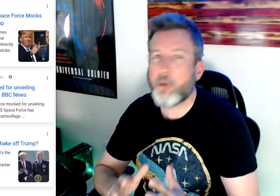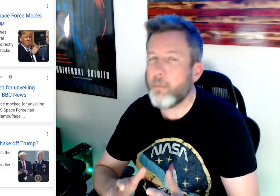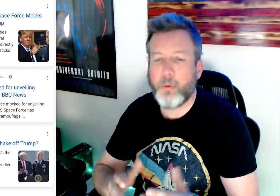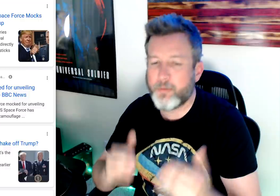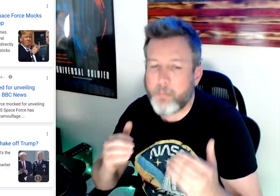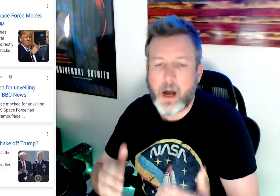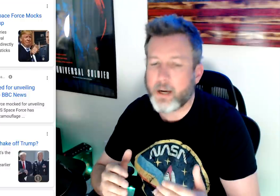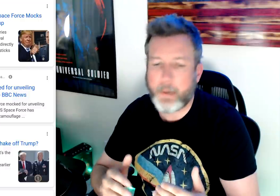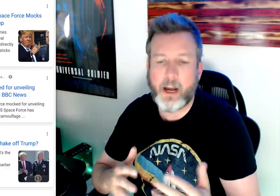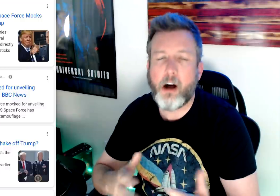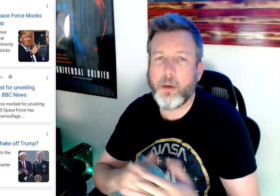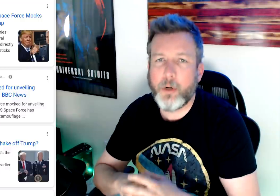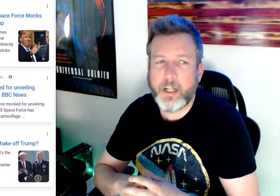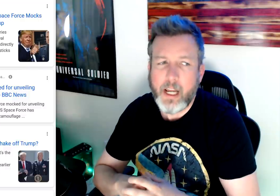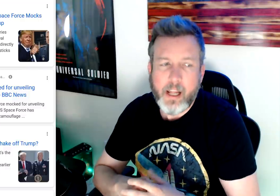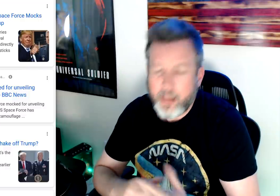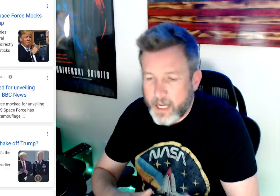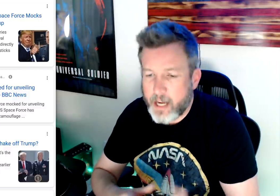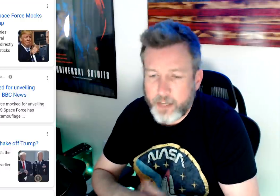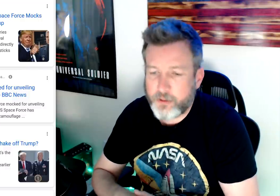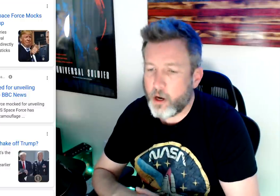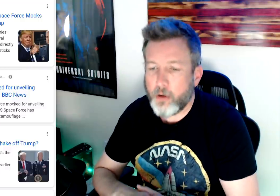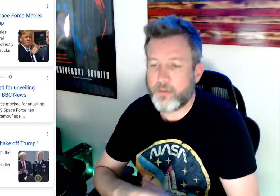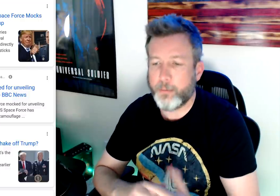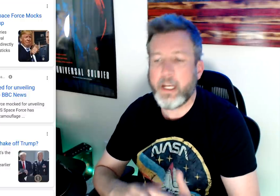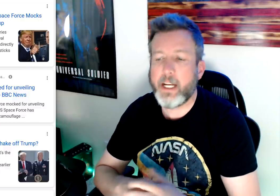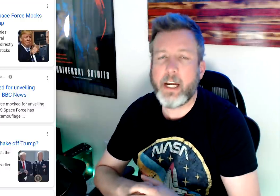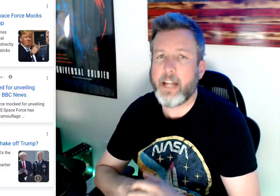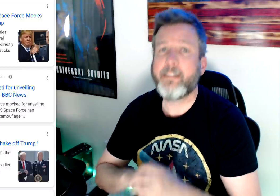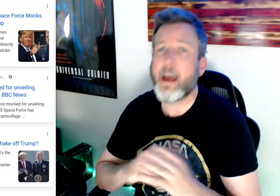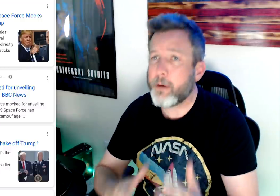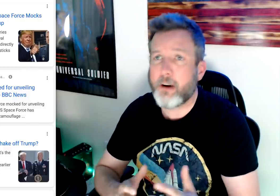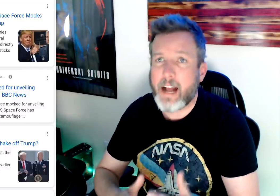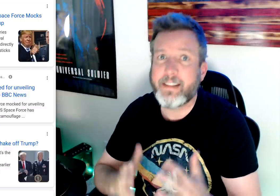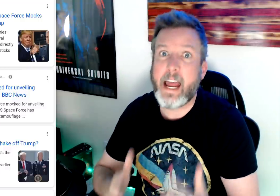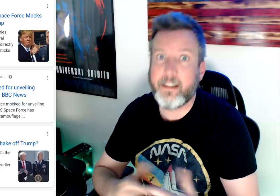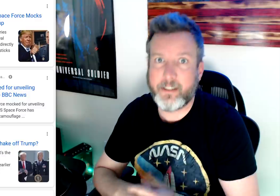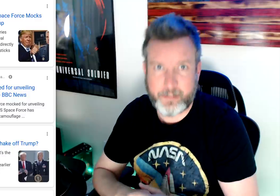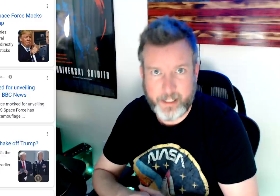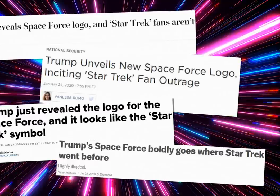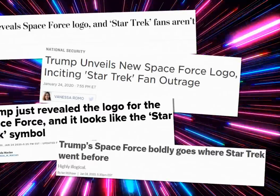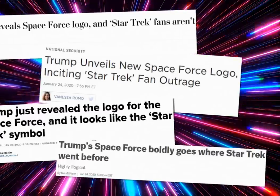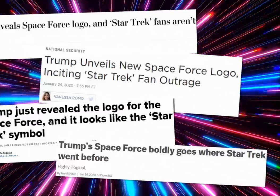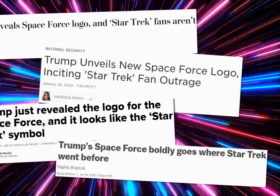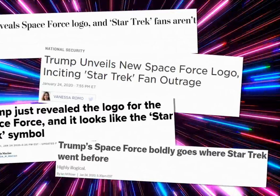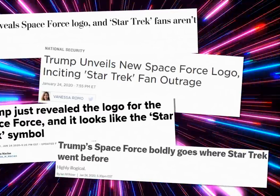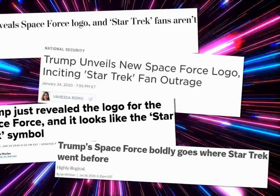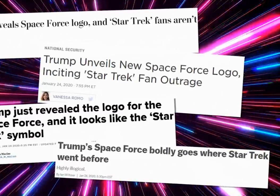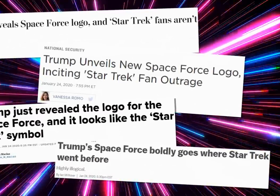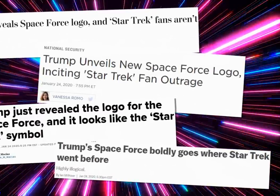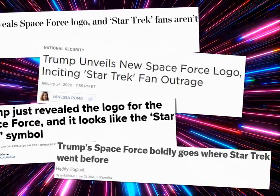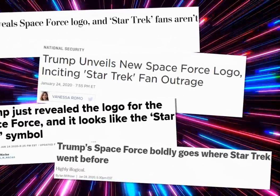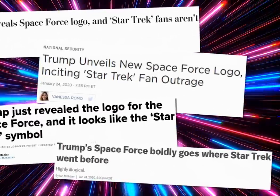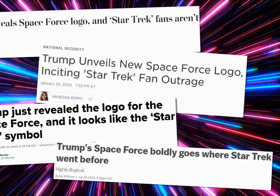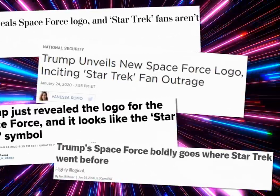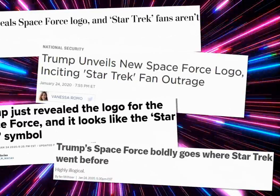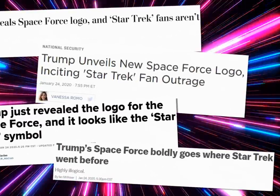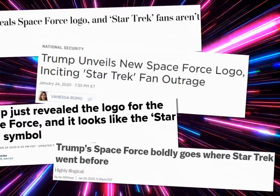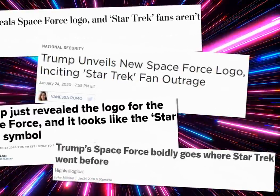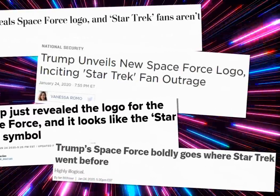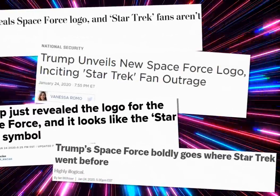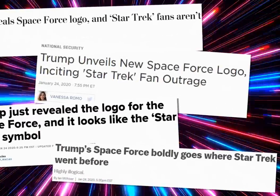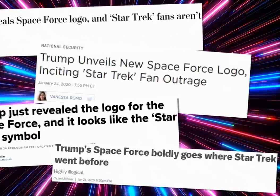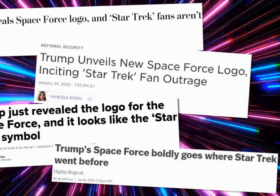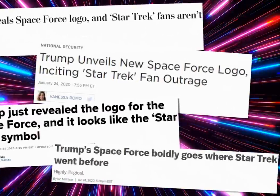remember, Trump was mocked by Hollywood, late night shows, the media, and Democrats endlessly. They even spread the lie that Trump stole the